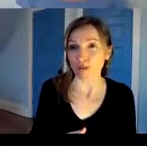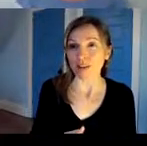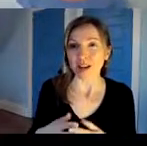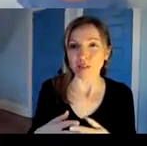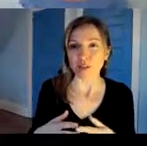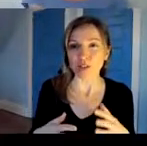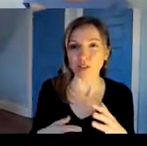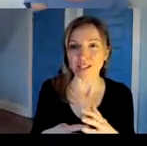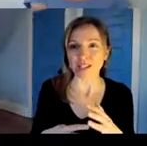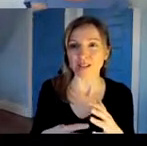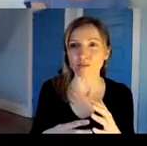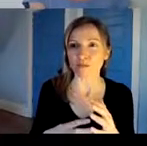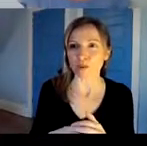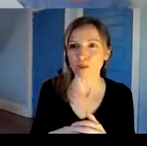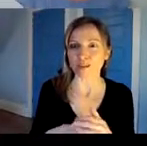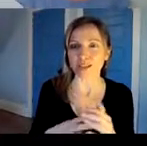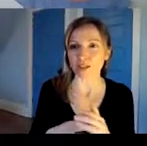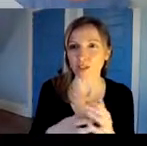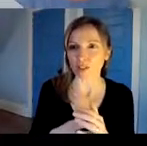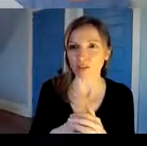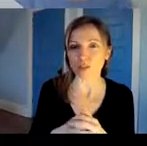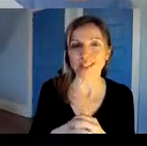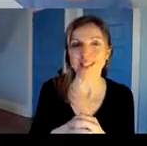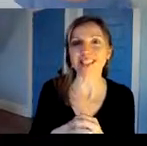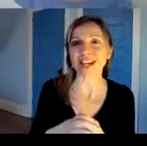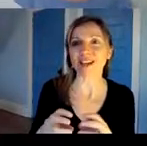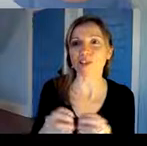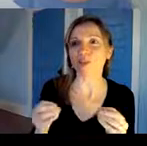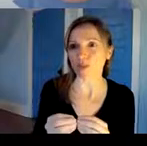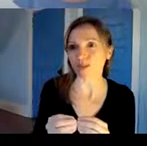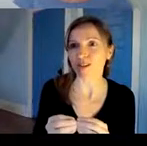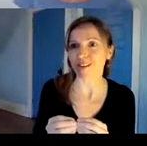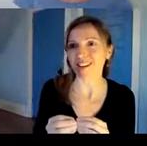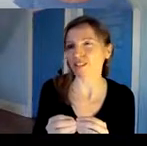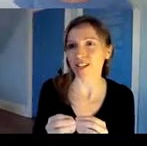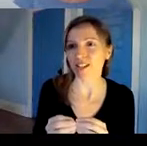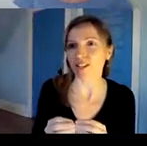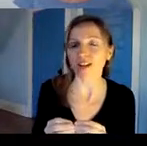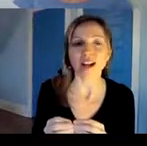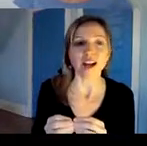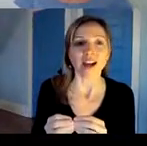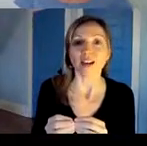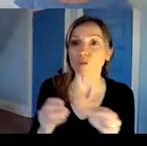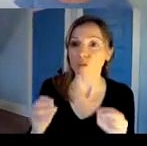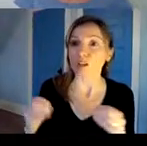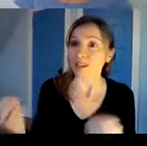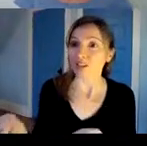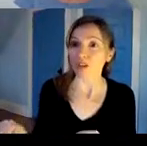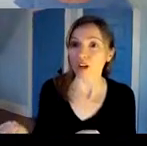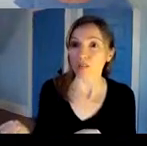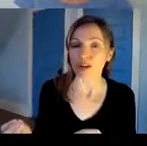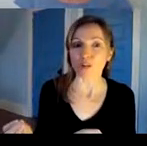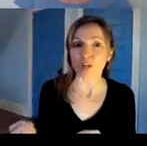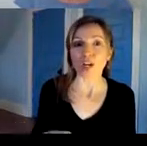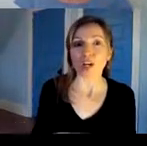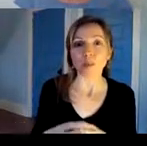address them all. I'm going to be addressing four individual species and then three ground covers kind of together. If there's time at the end, we